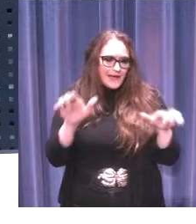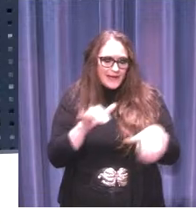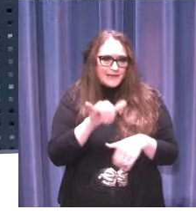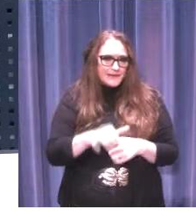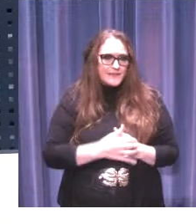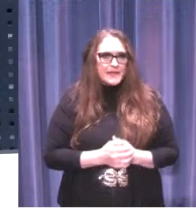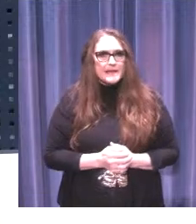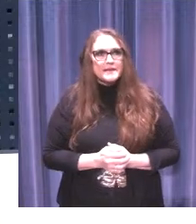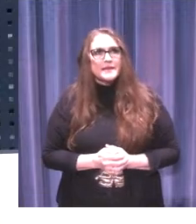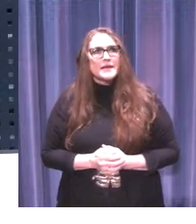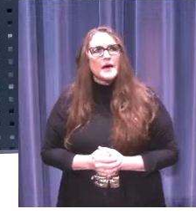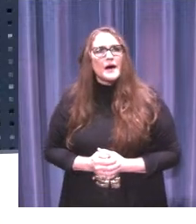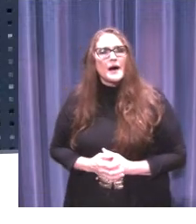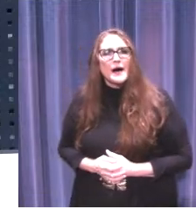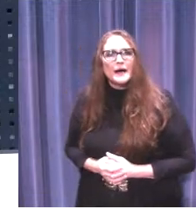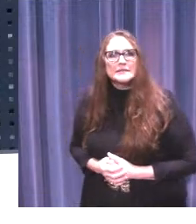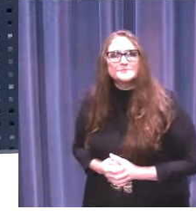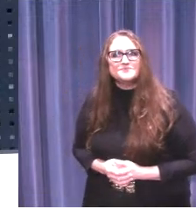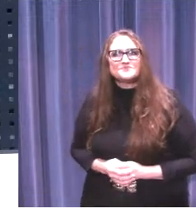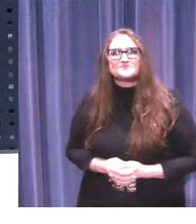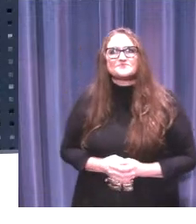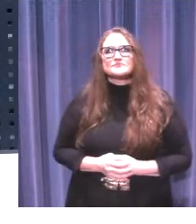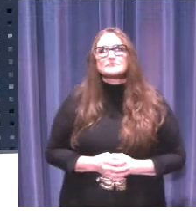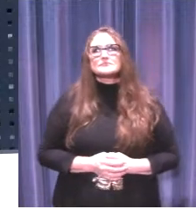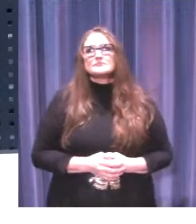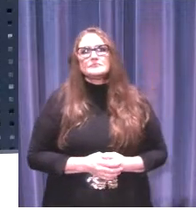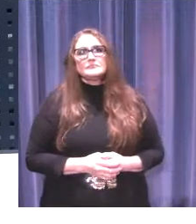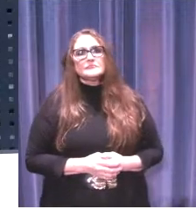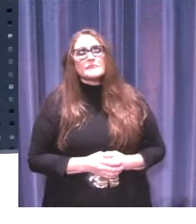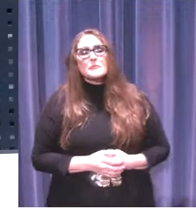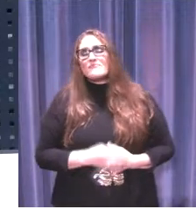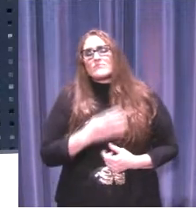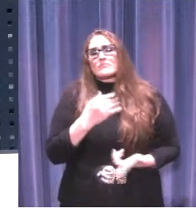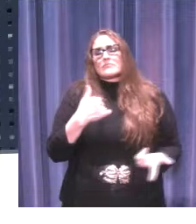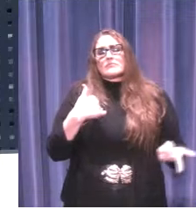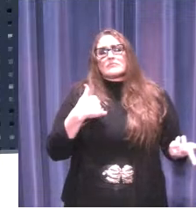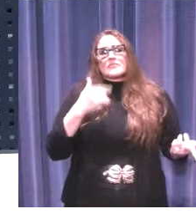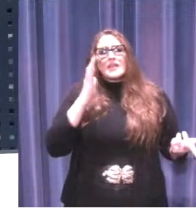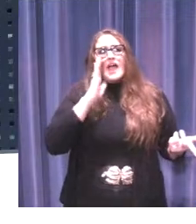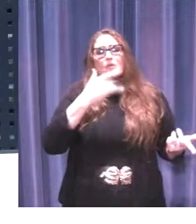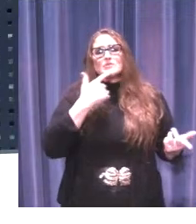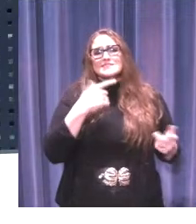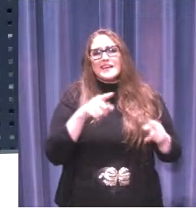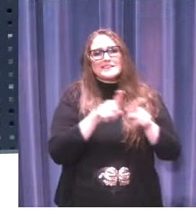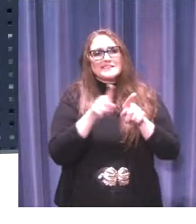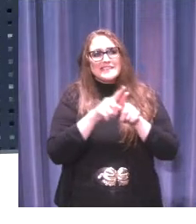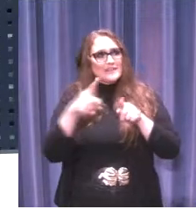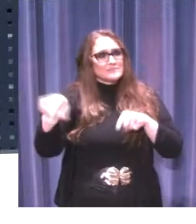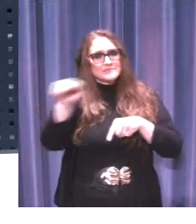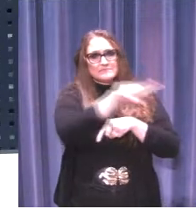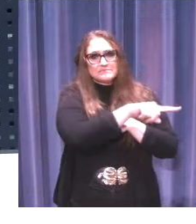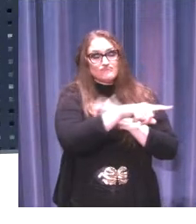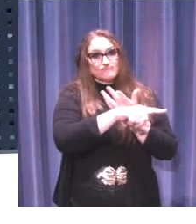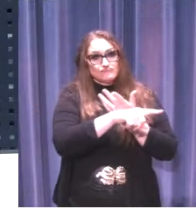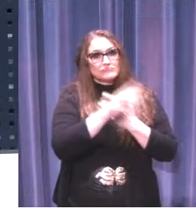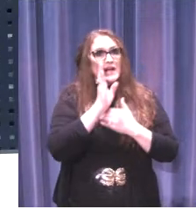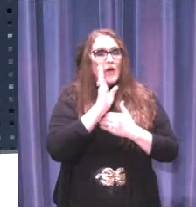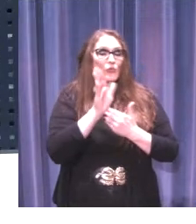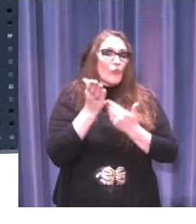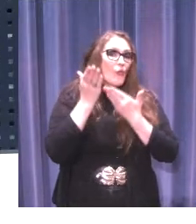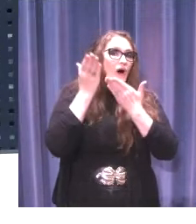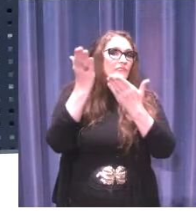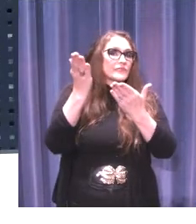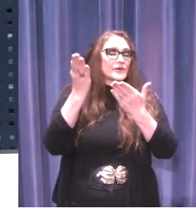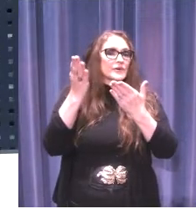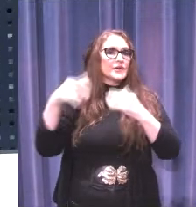things. And I would say the same to you, that I would offer